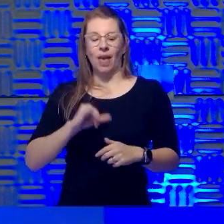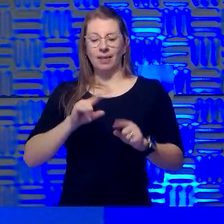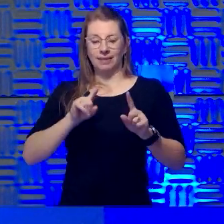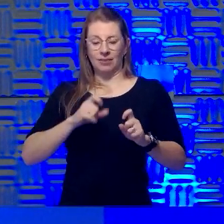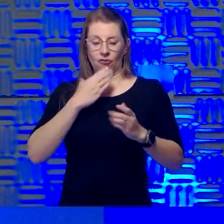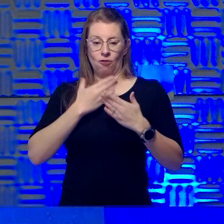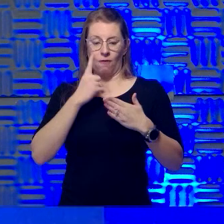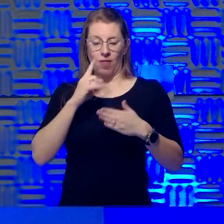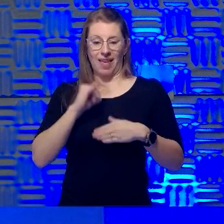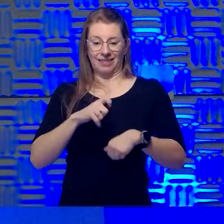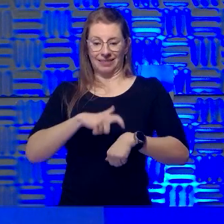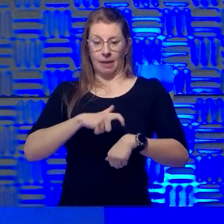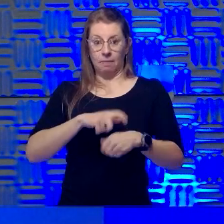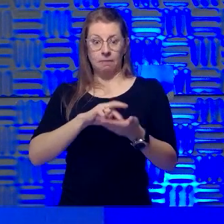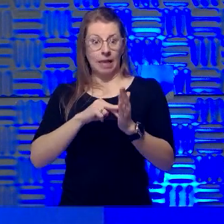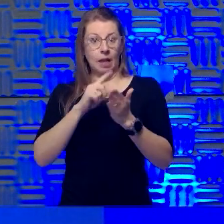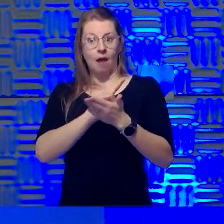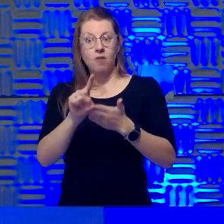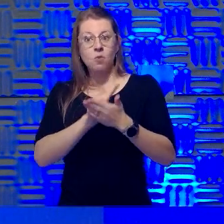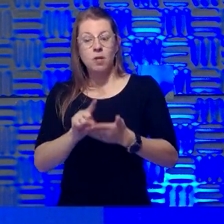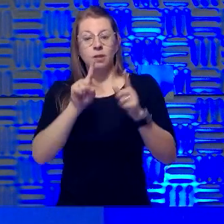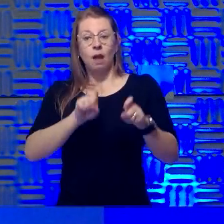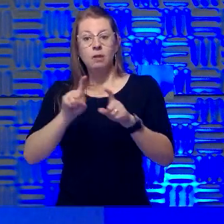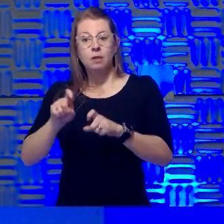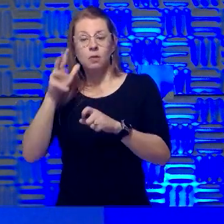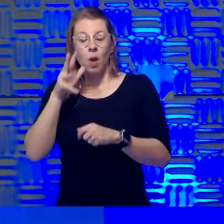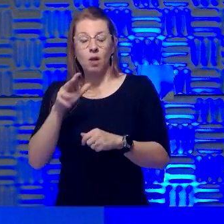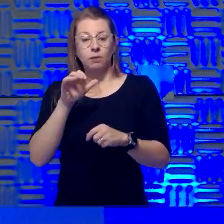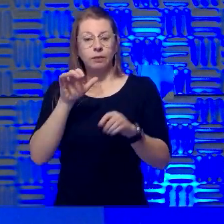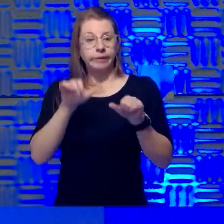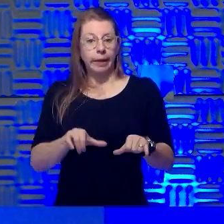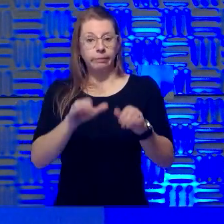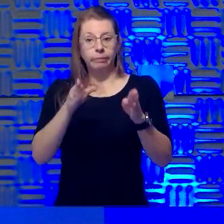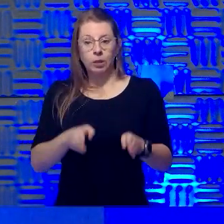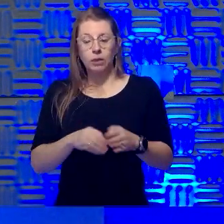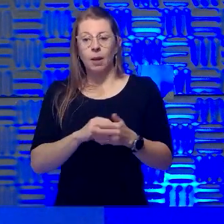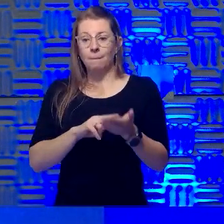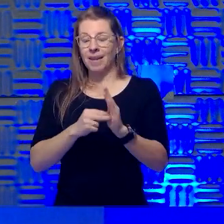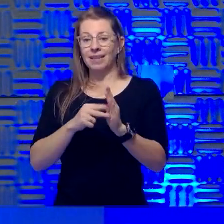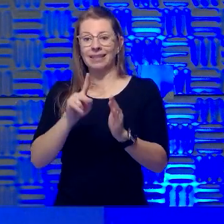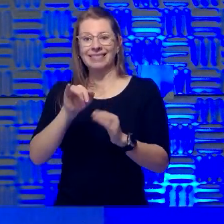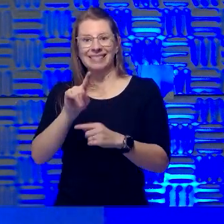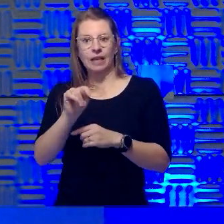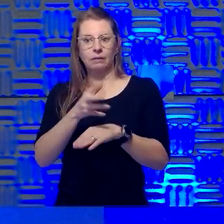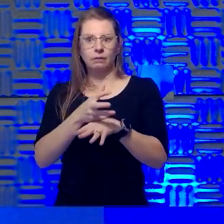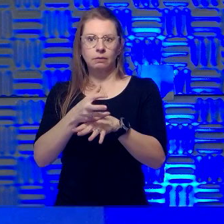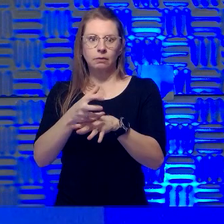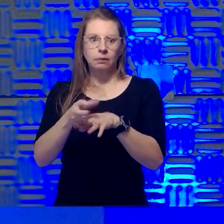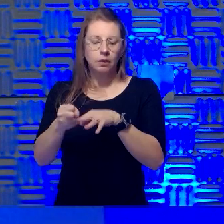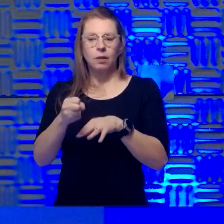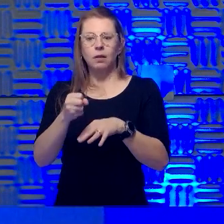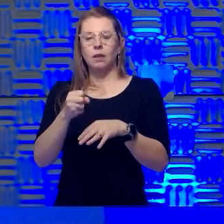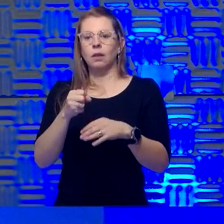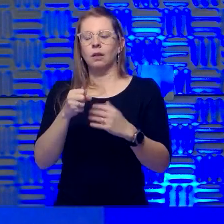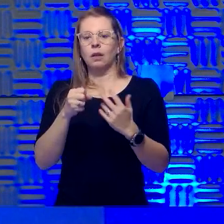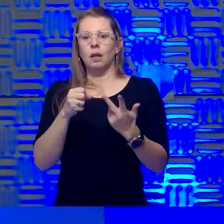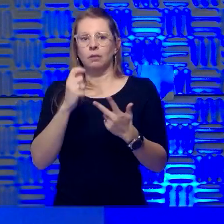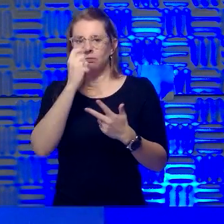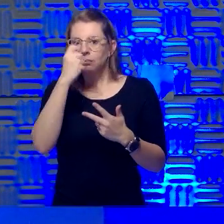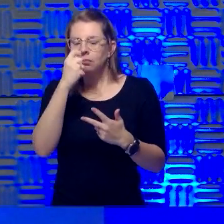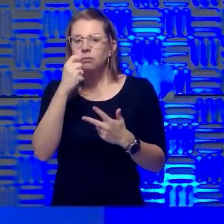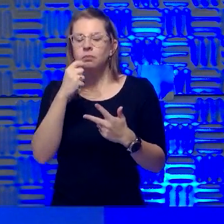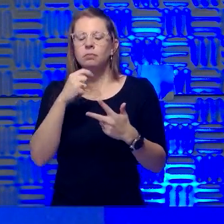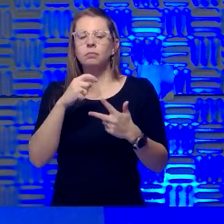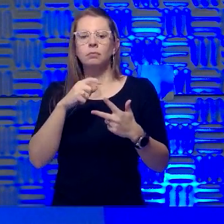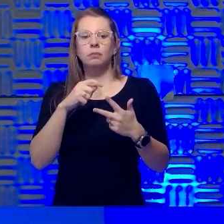are you doing every week? That runs into then test kit shortages, media shortages, nasal swab shortages,